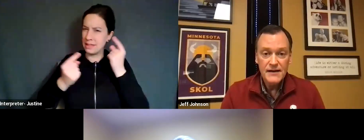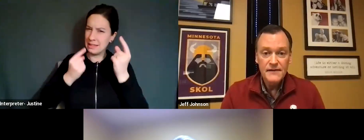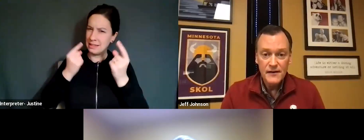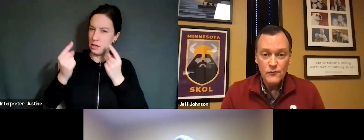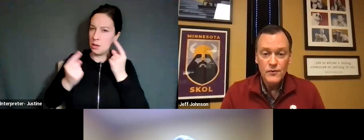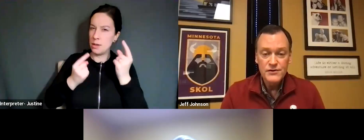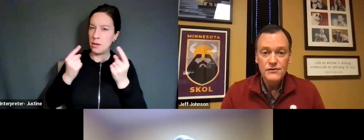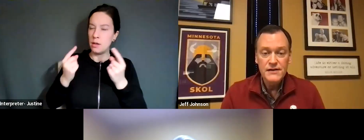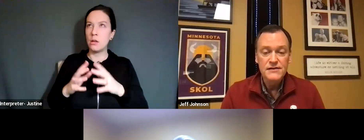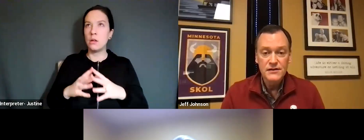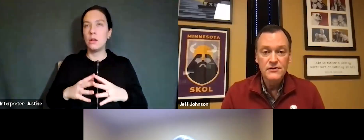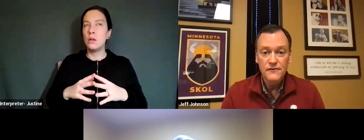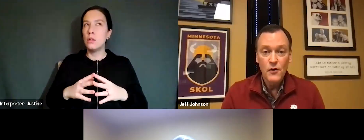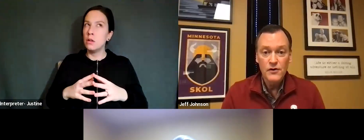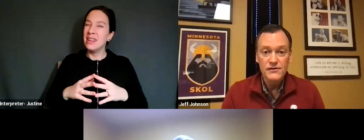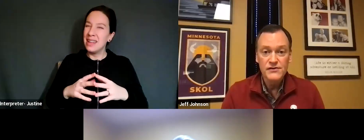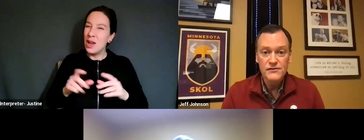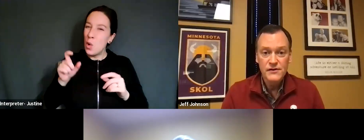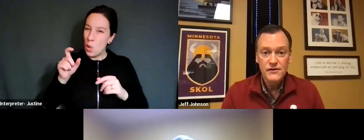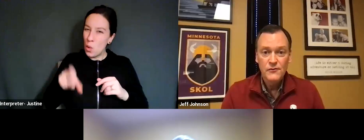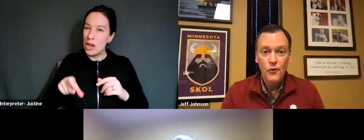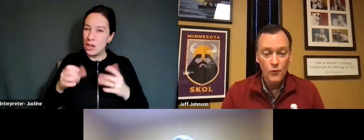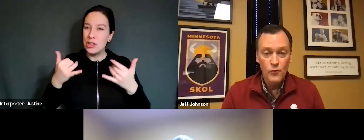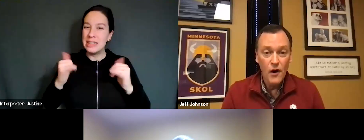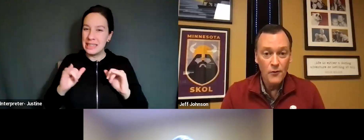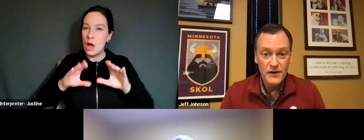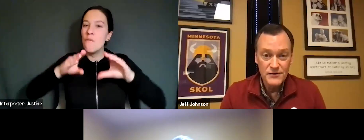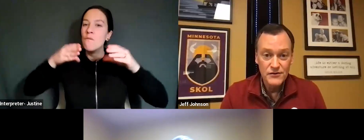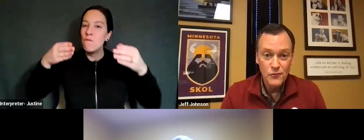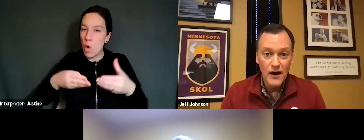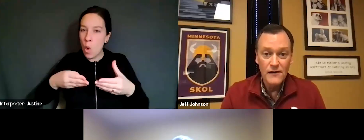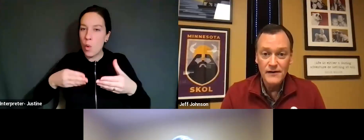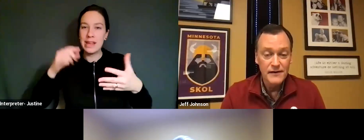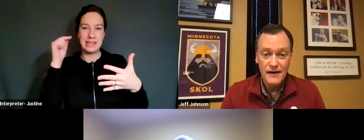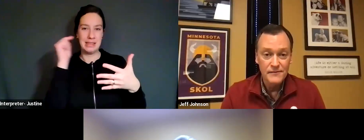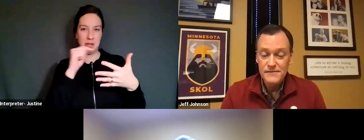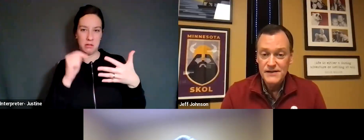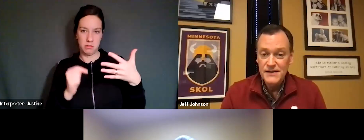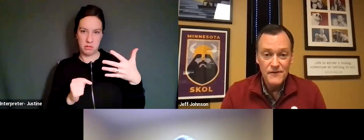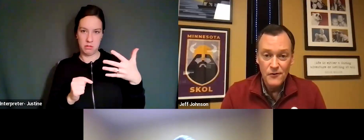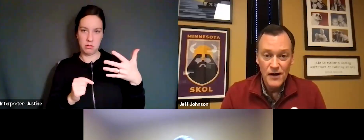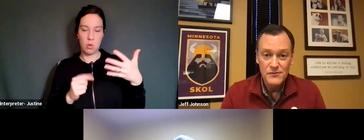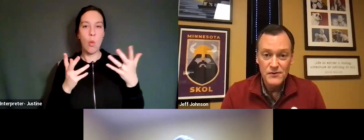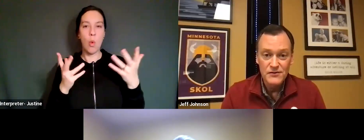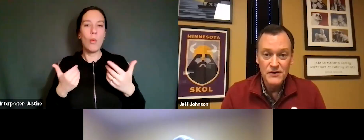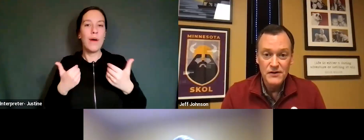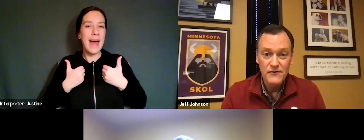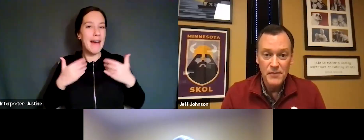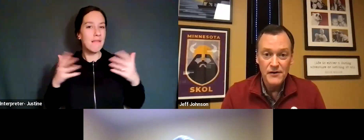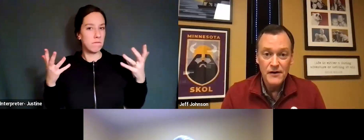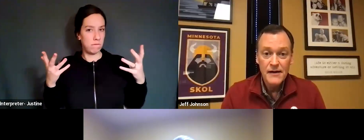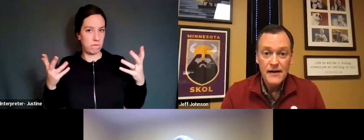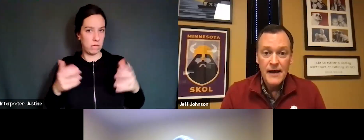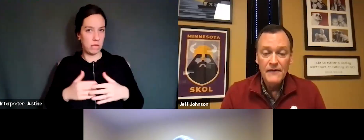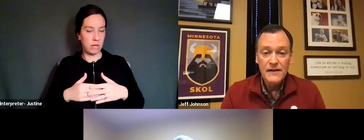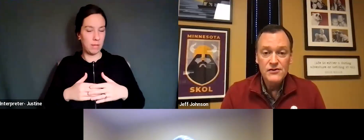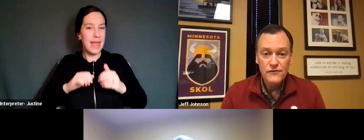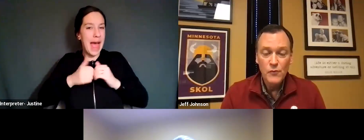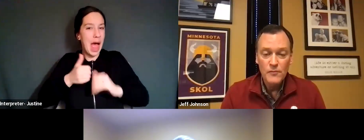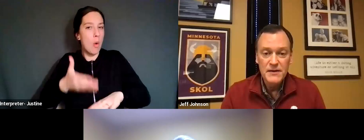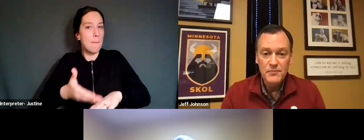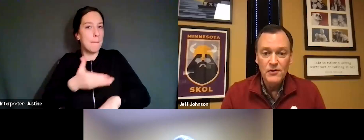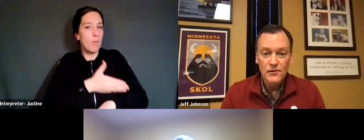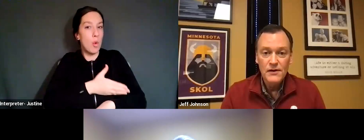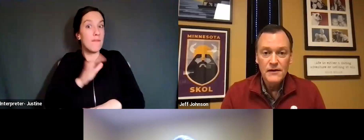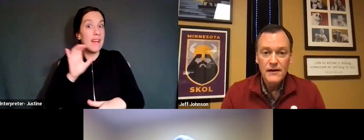we decided that we should continue to focus what we already do well and see if there are ways we can do it even better, and then